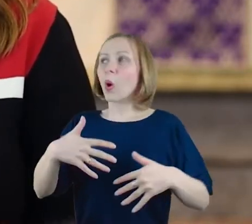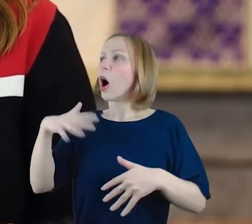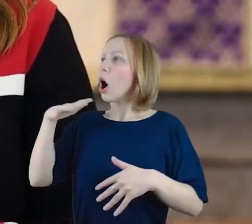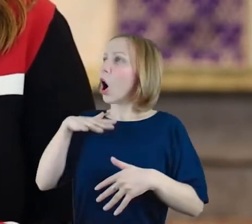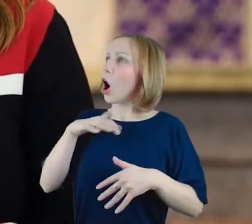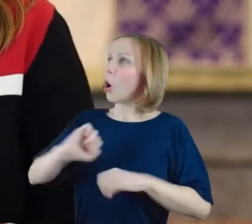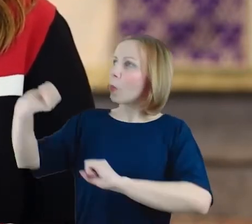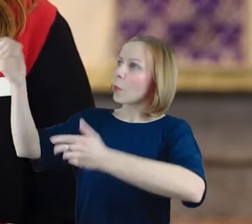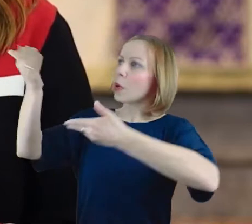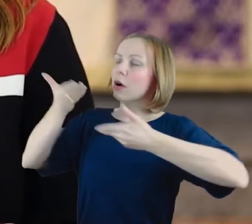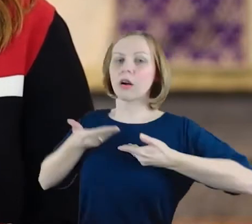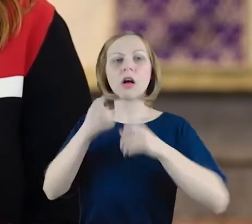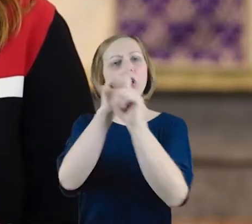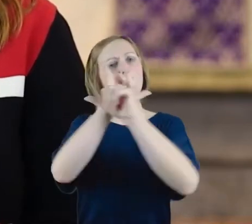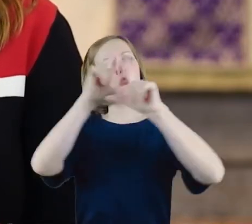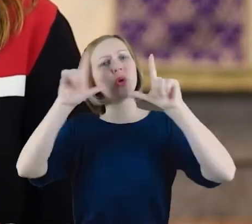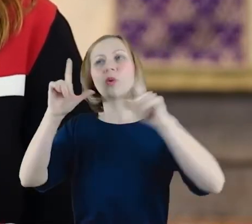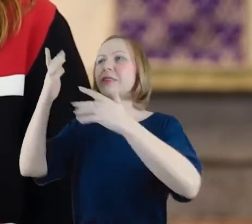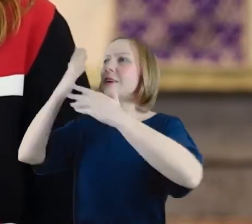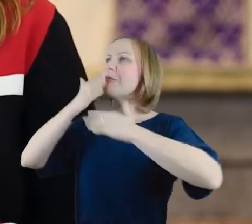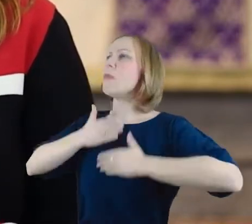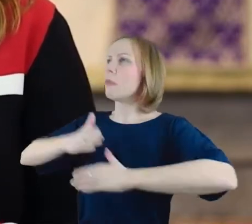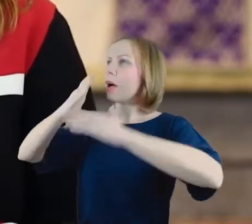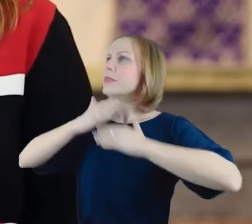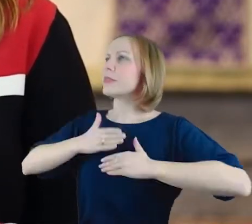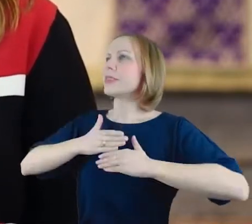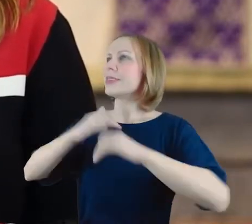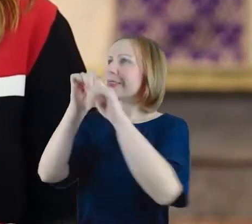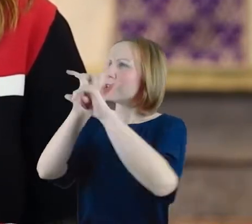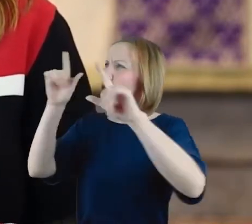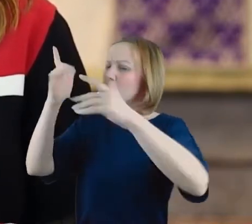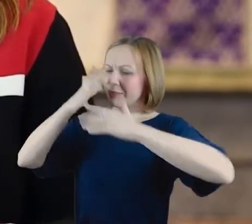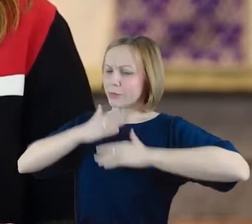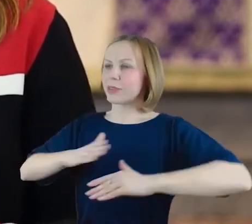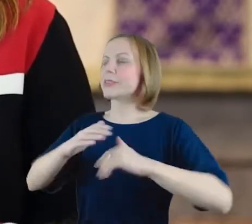Lord, have mercy. Lord, have mercy.